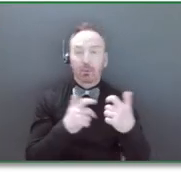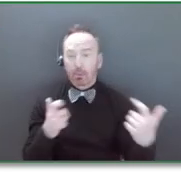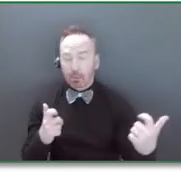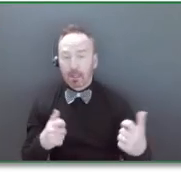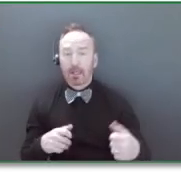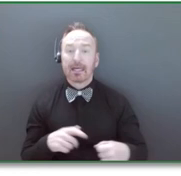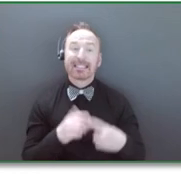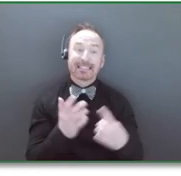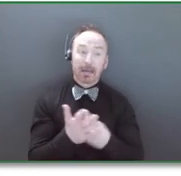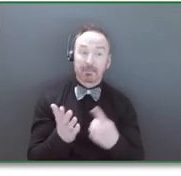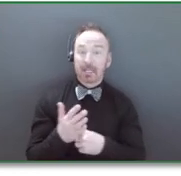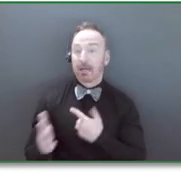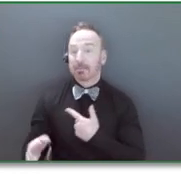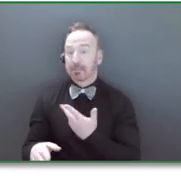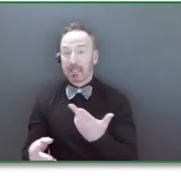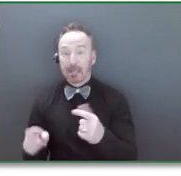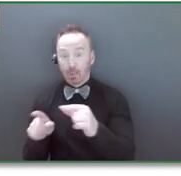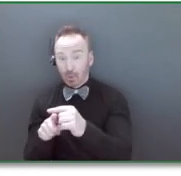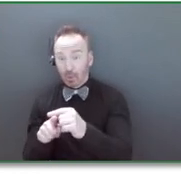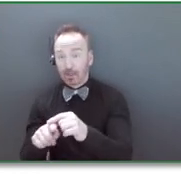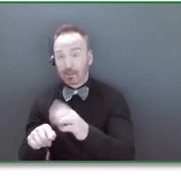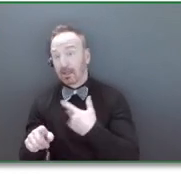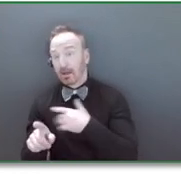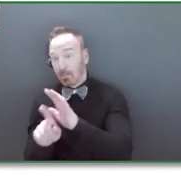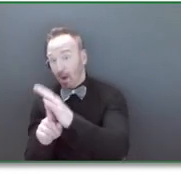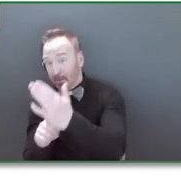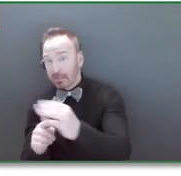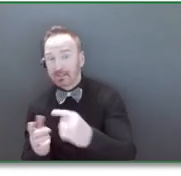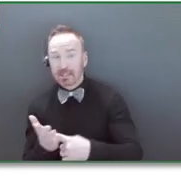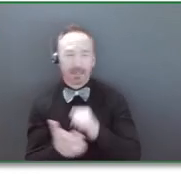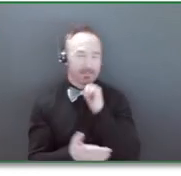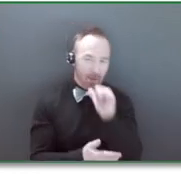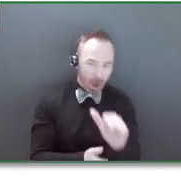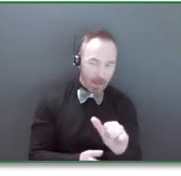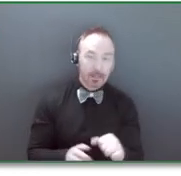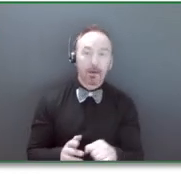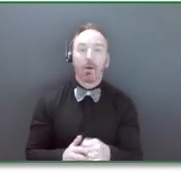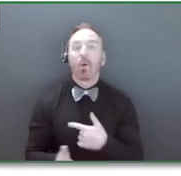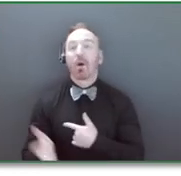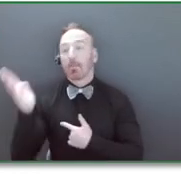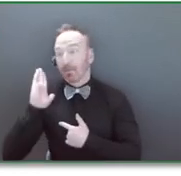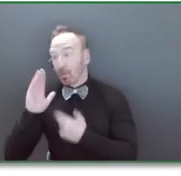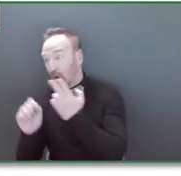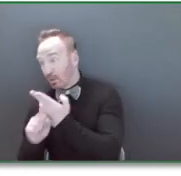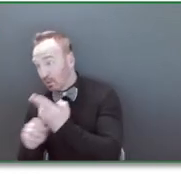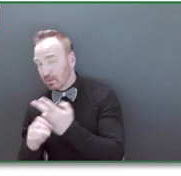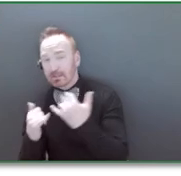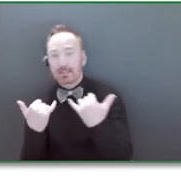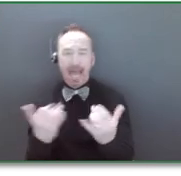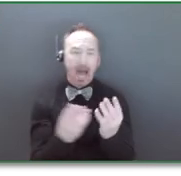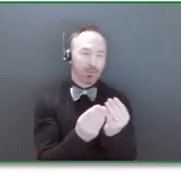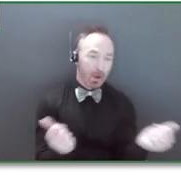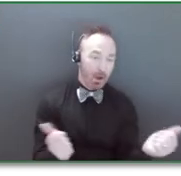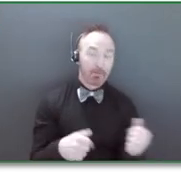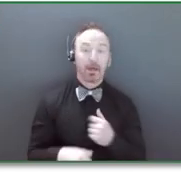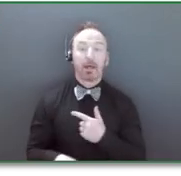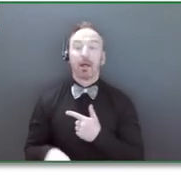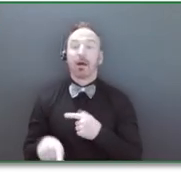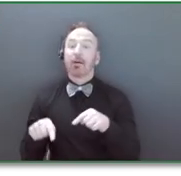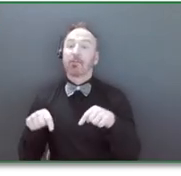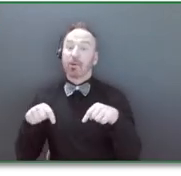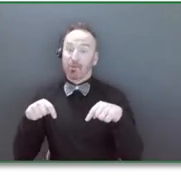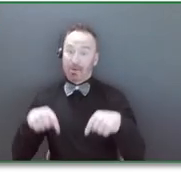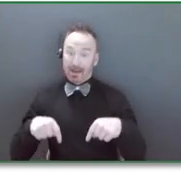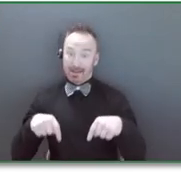specific definitions, we generated a list that needed to be defined for this organisation, for this policy at this time.